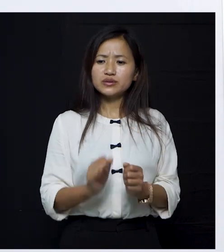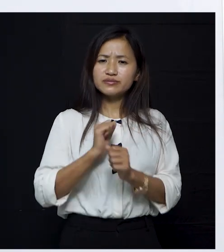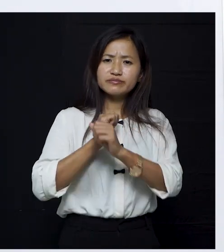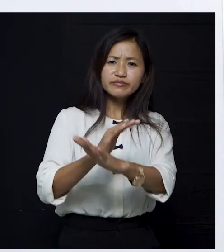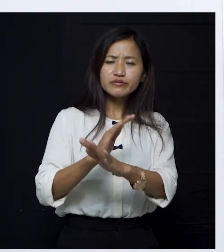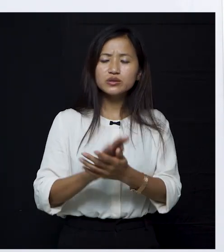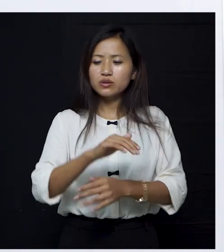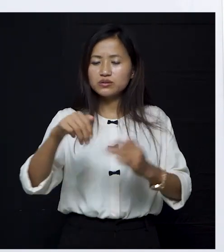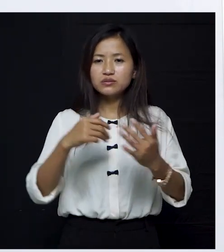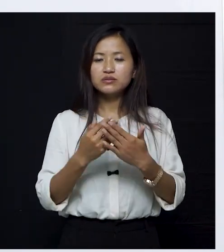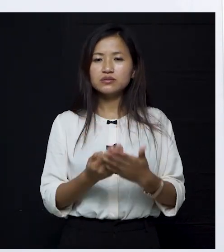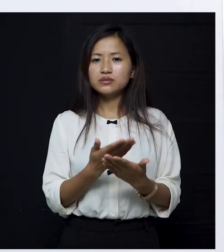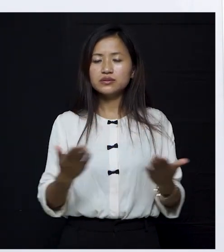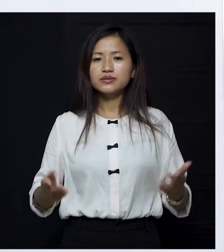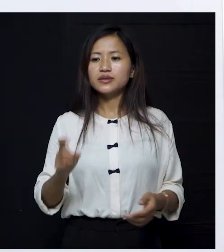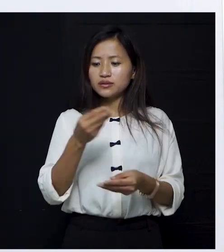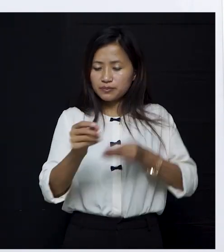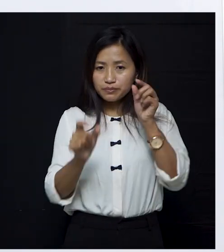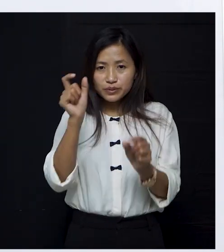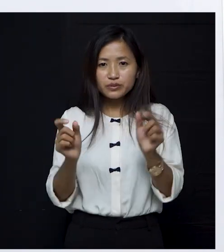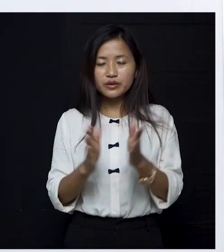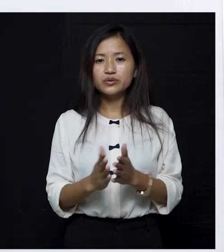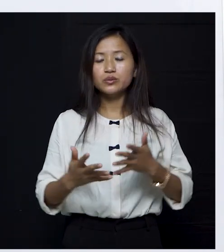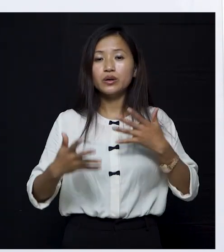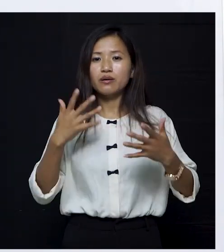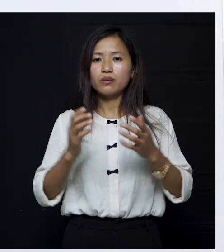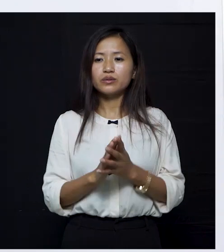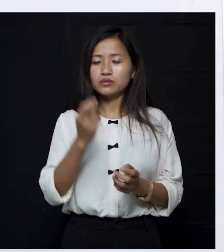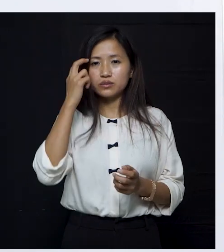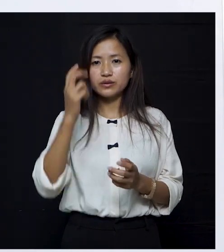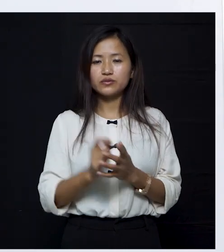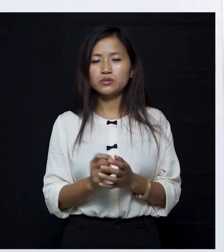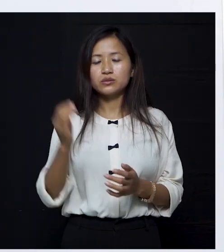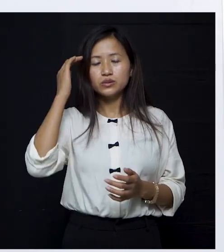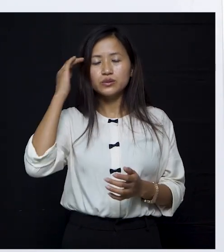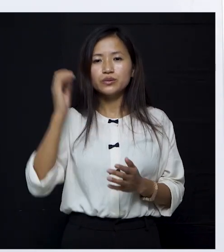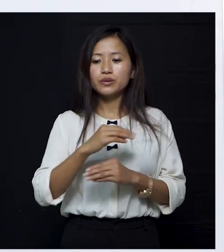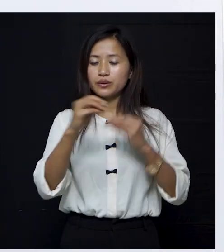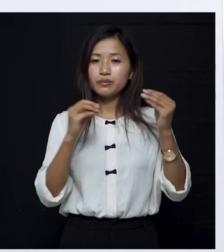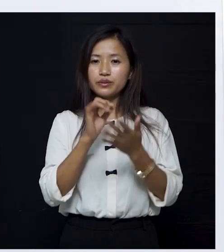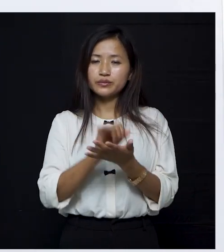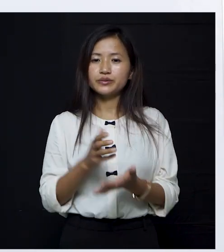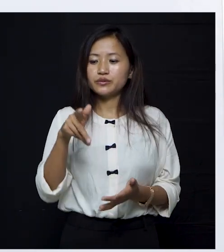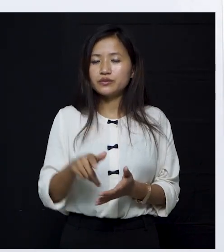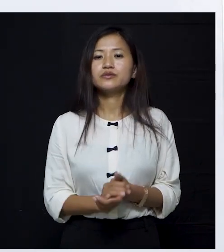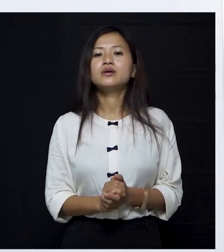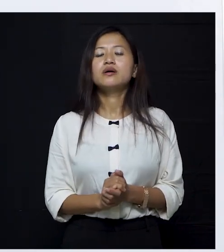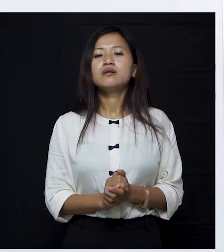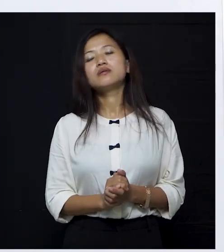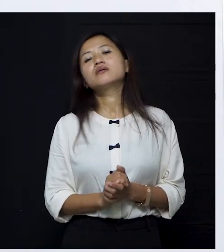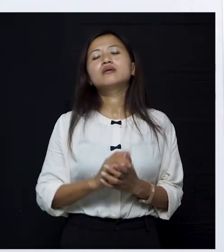exploitation, the consumers, they need to be aware of it, okay? We need to be aware. That is, we need to be aware of